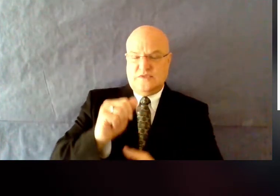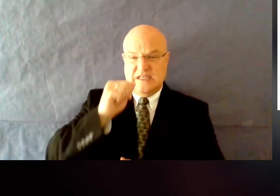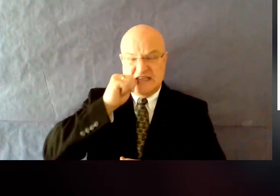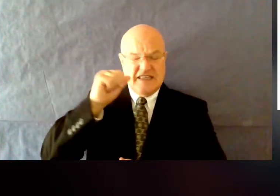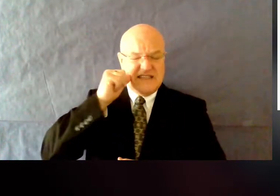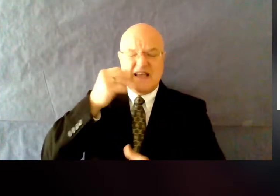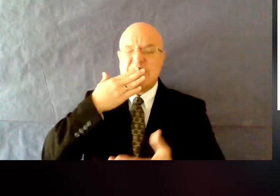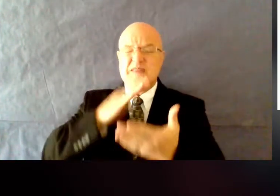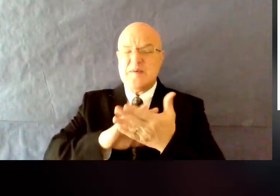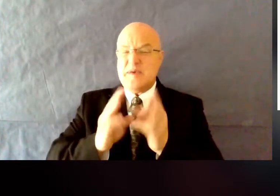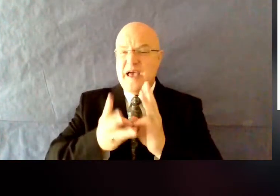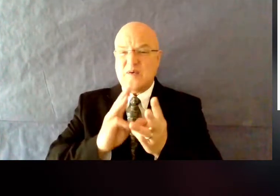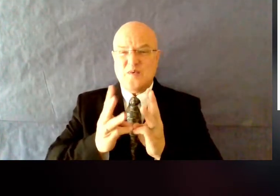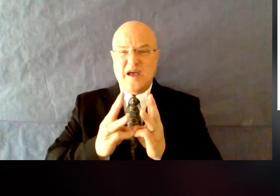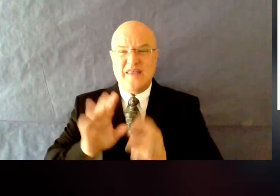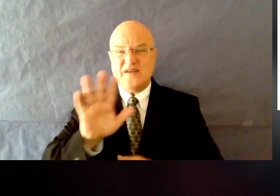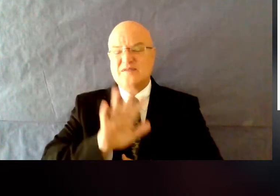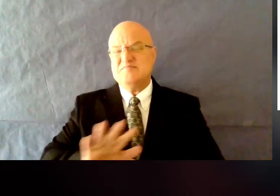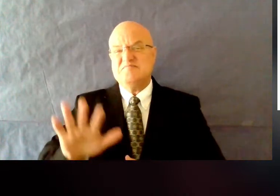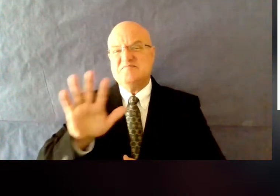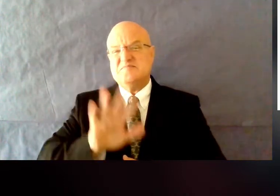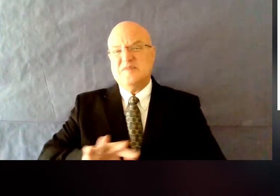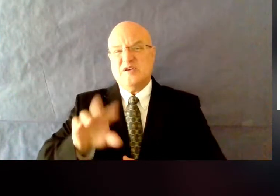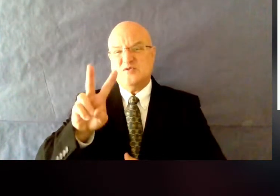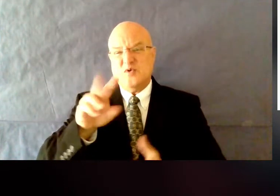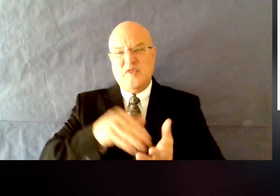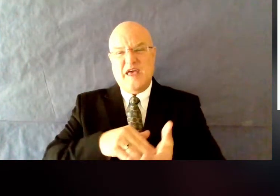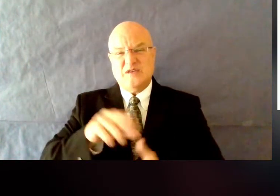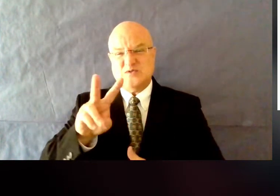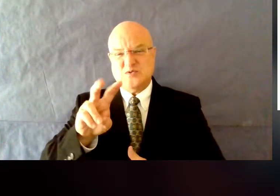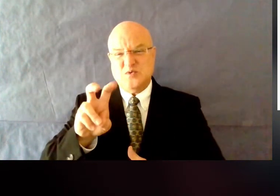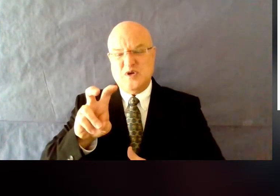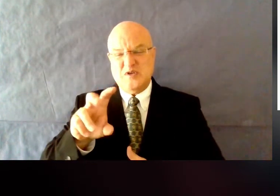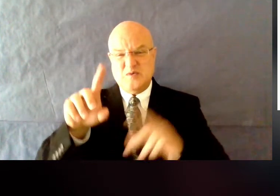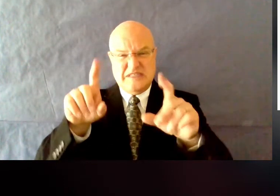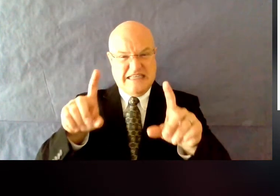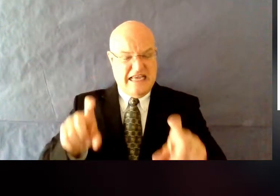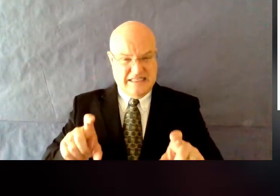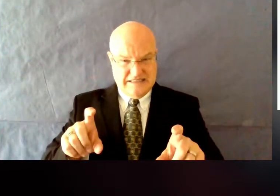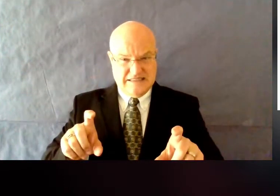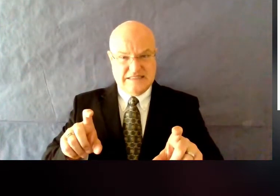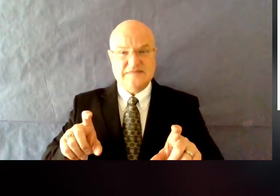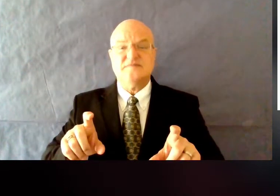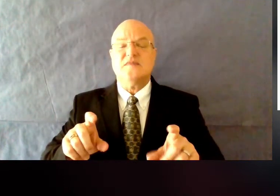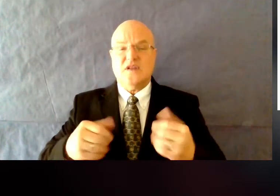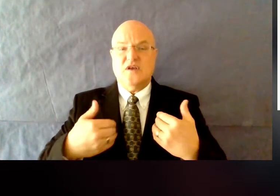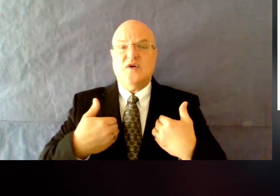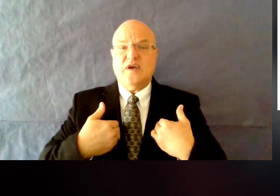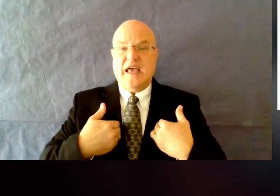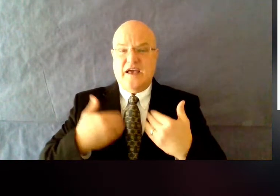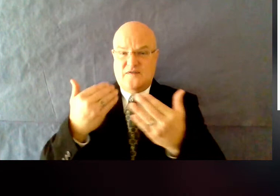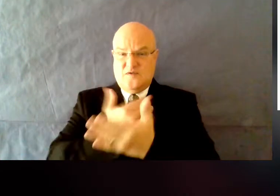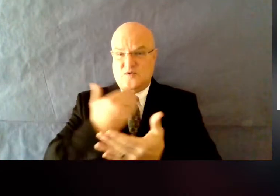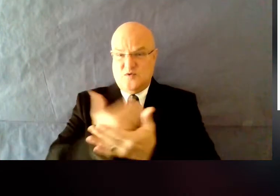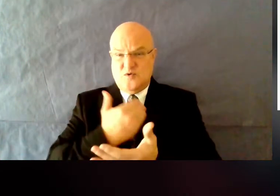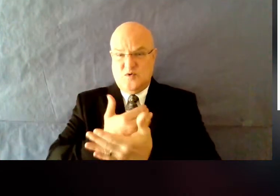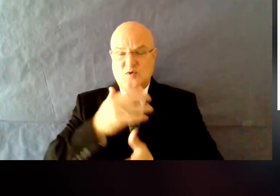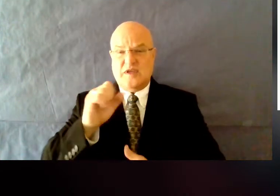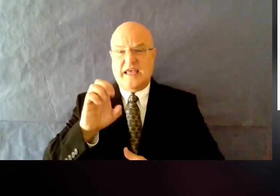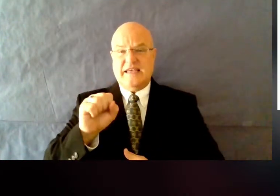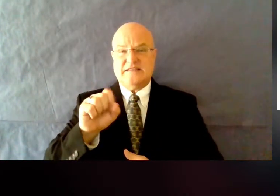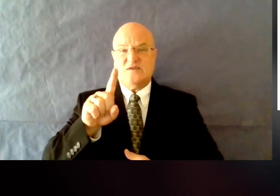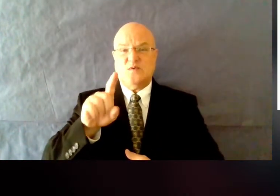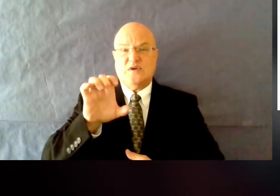weather, having only about 2,200 tests that were given. We have new cases of